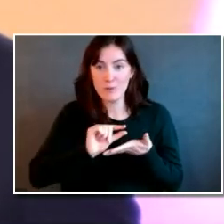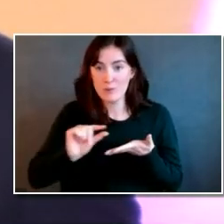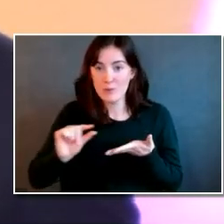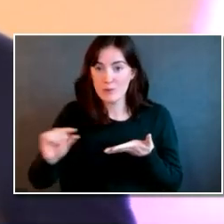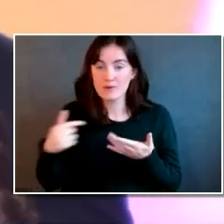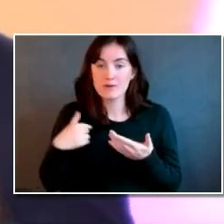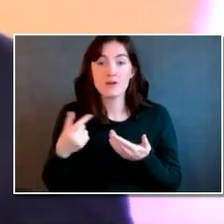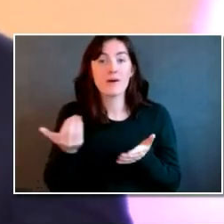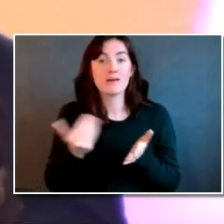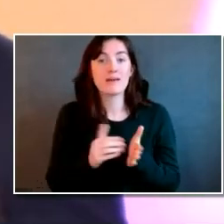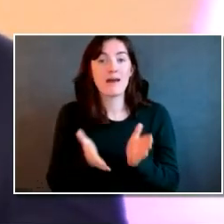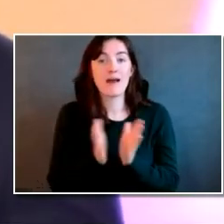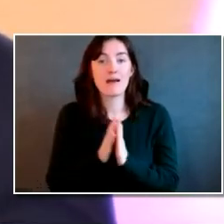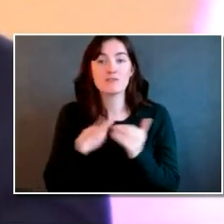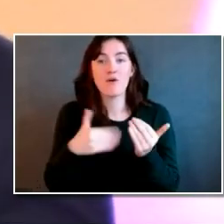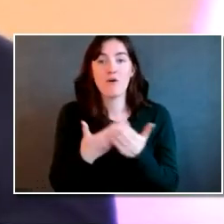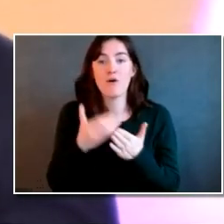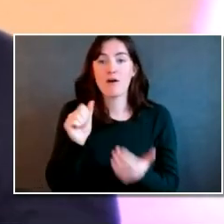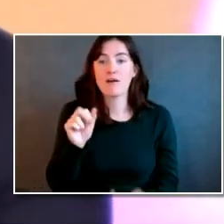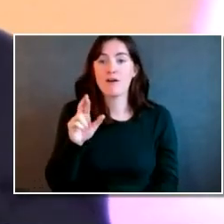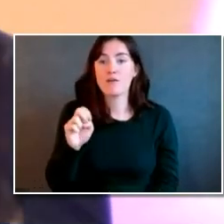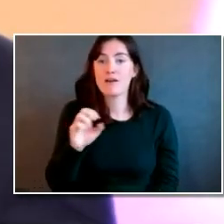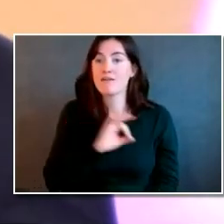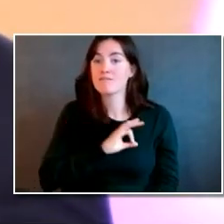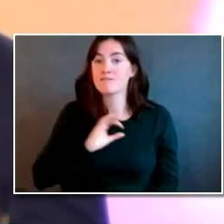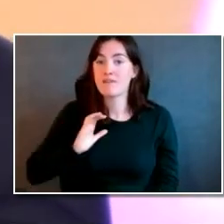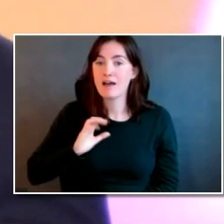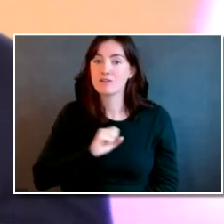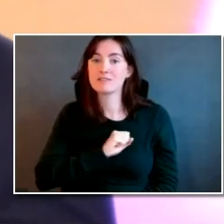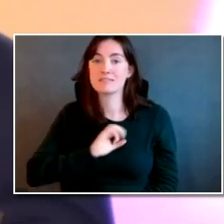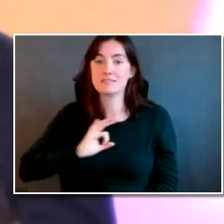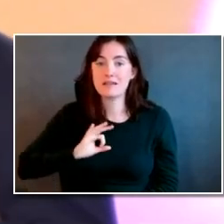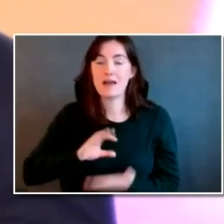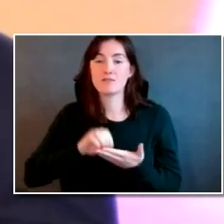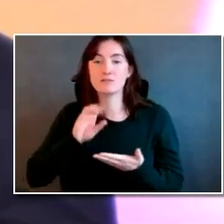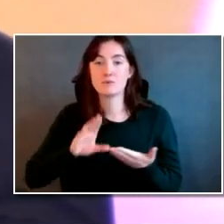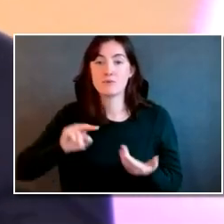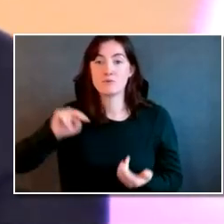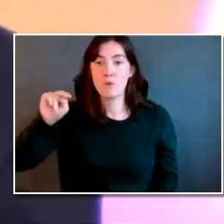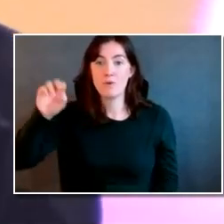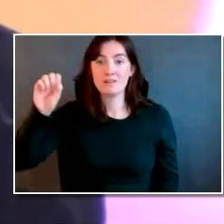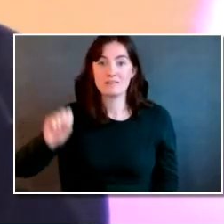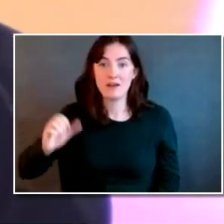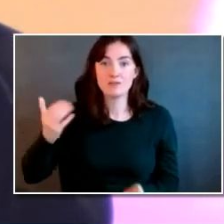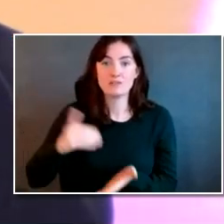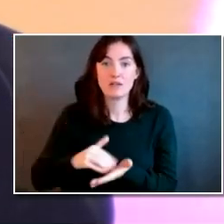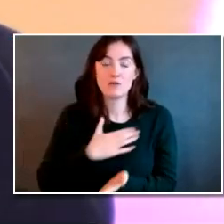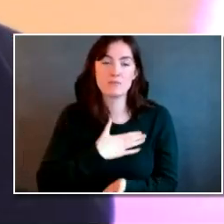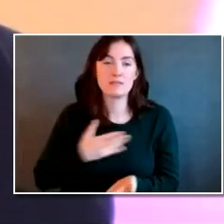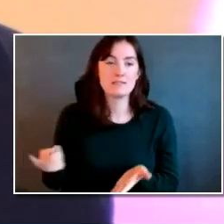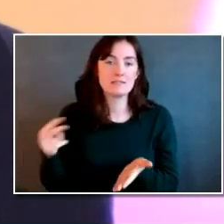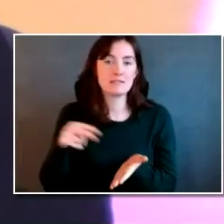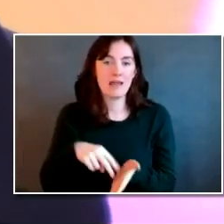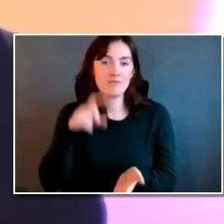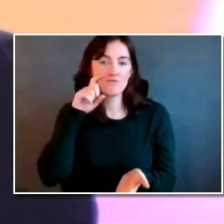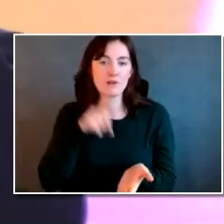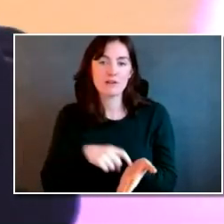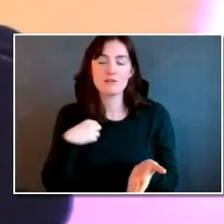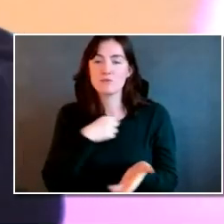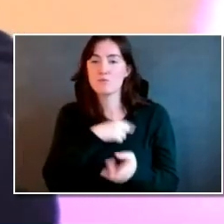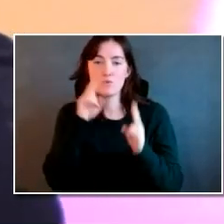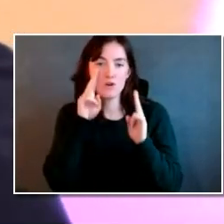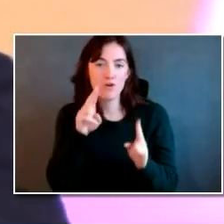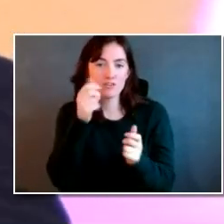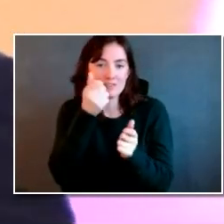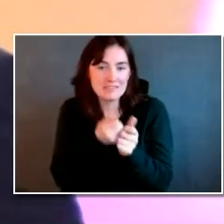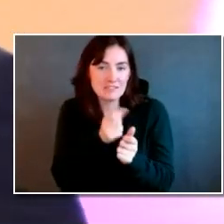ARE, faculty, staff, students, North, South, Central, please stand and be recognized as we honor each and every one of